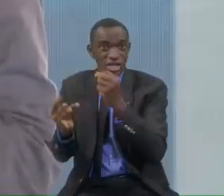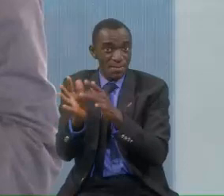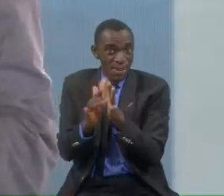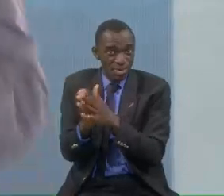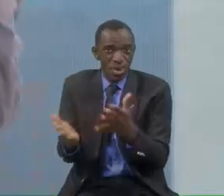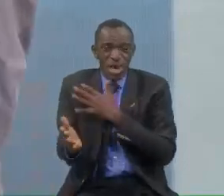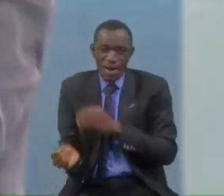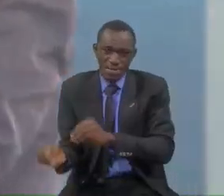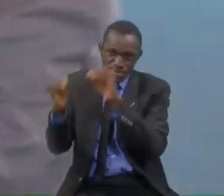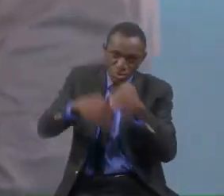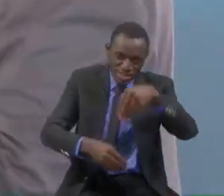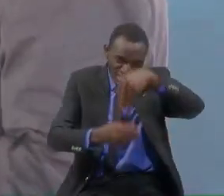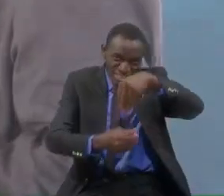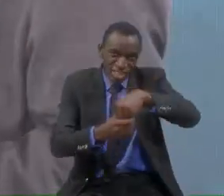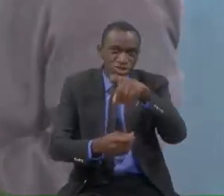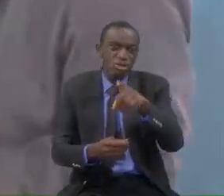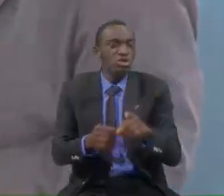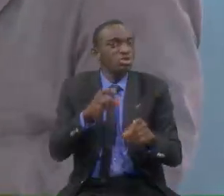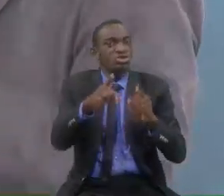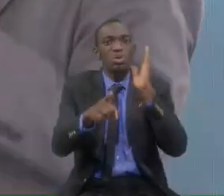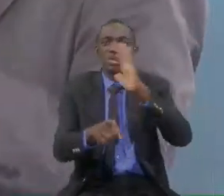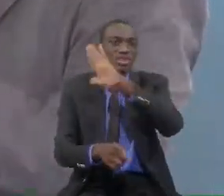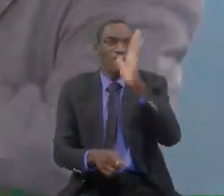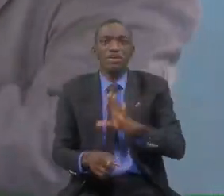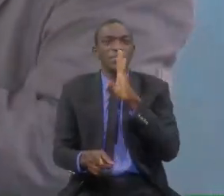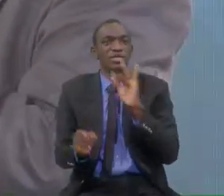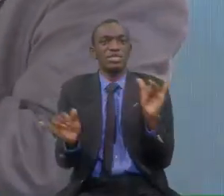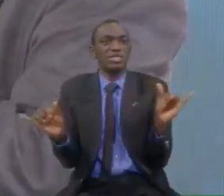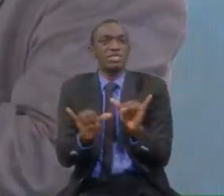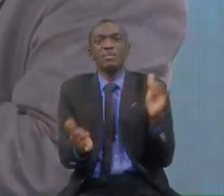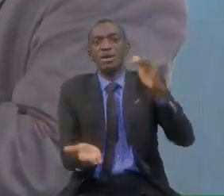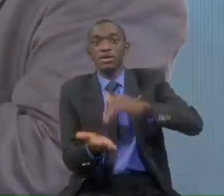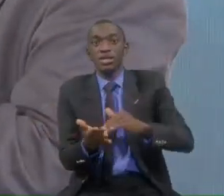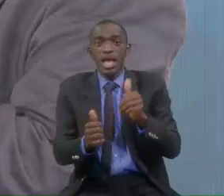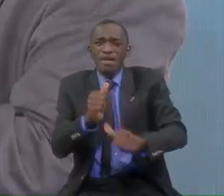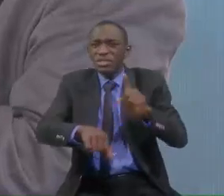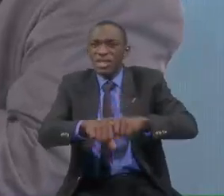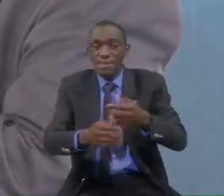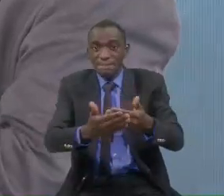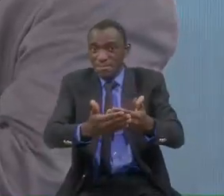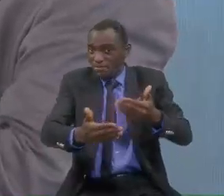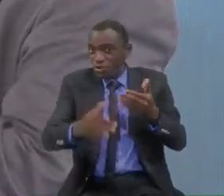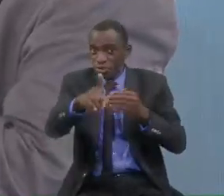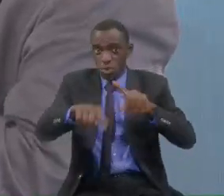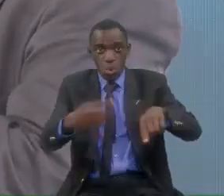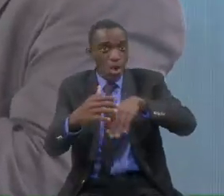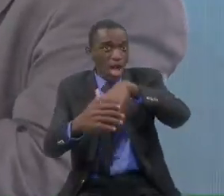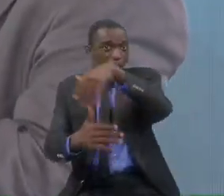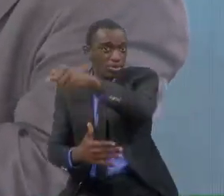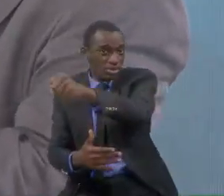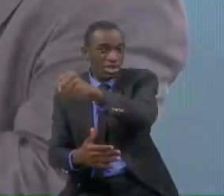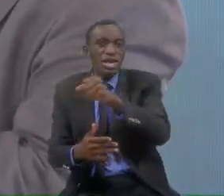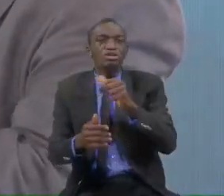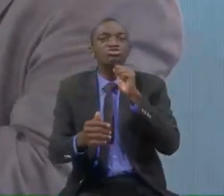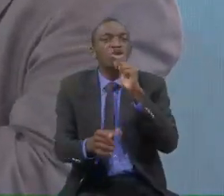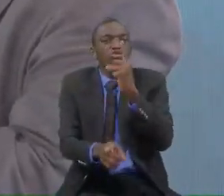again. Every time before you go out, not just that you read the Bible, not just that you